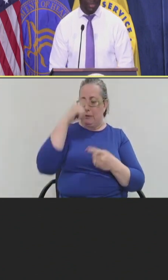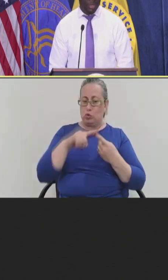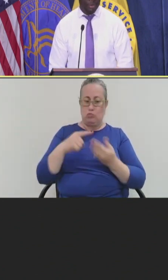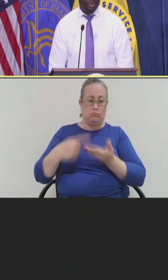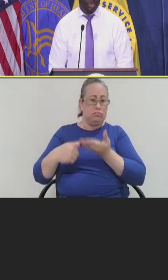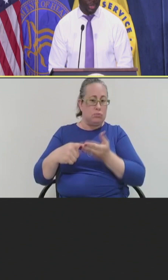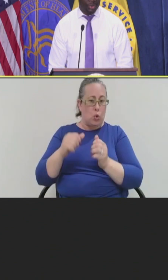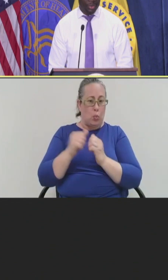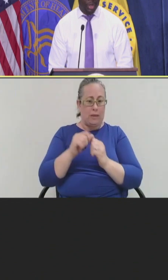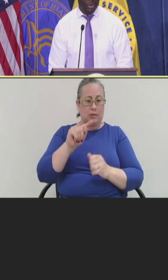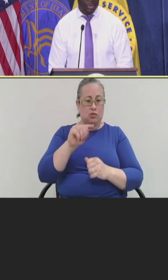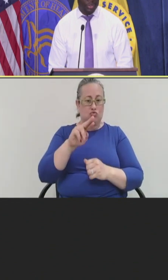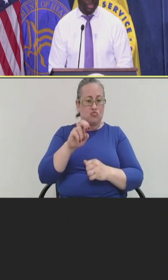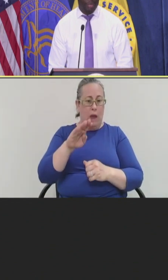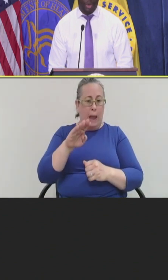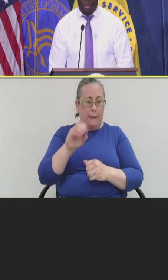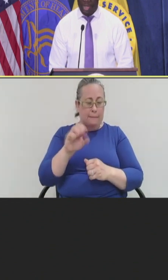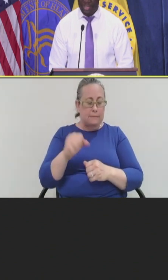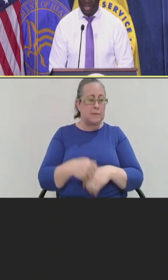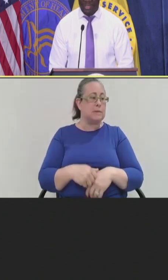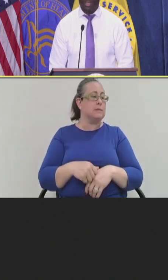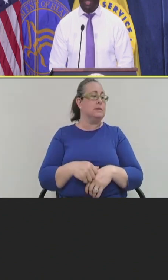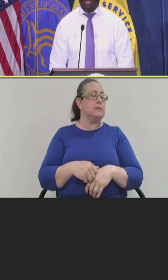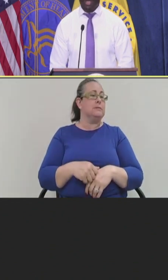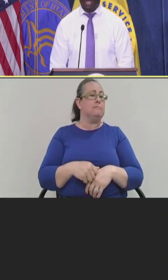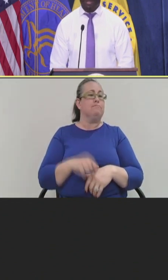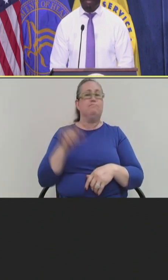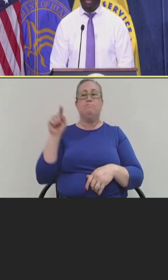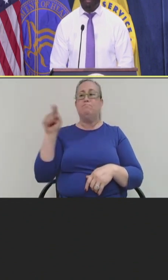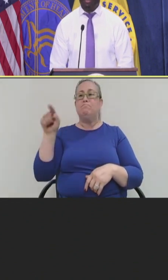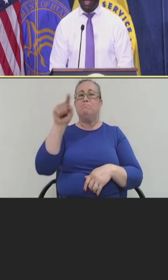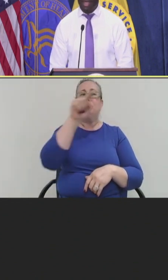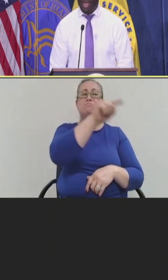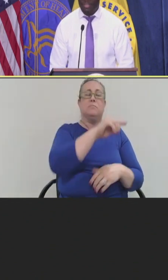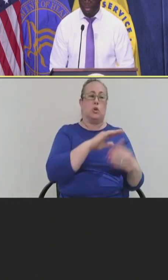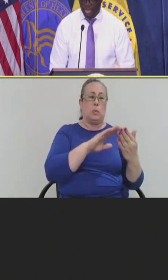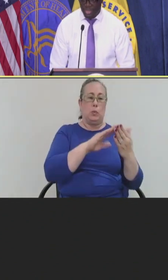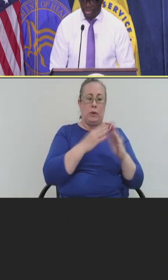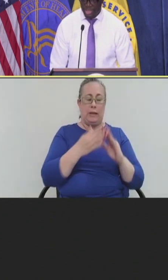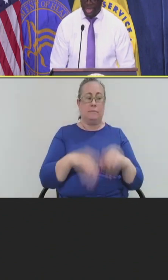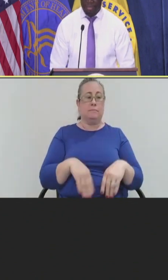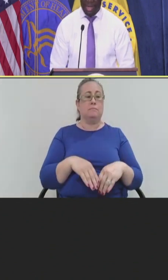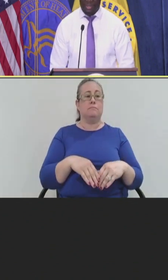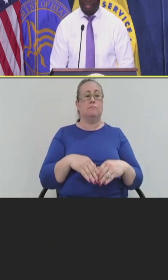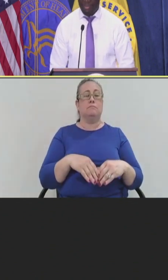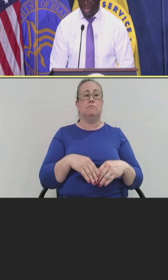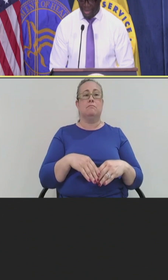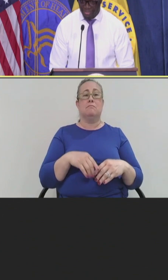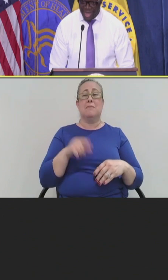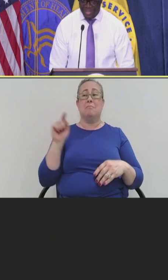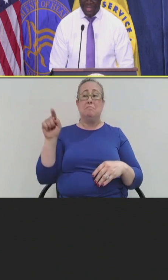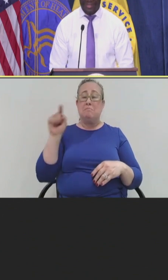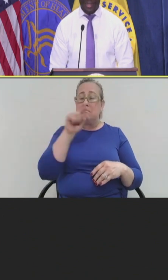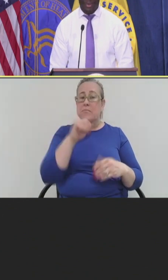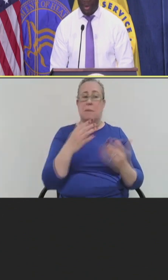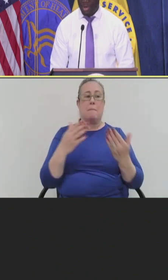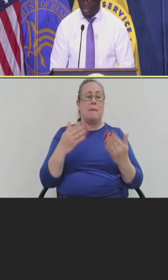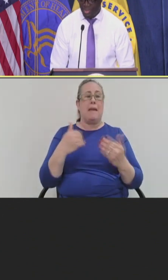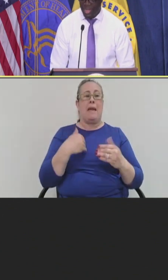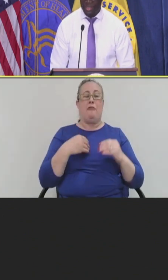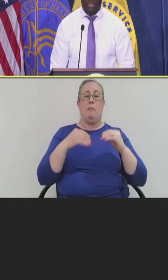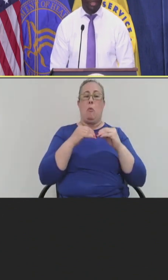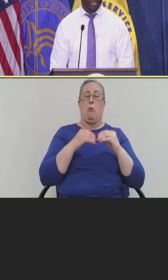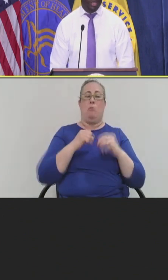have, we talk to all those communities that may have some reservation about some, vaccines and the way we